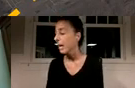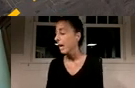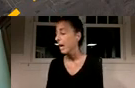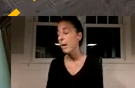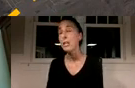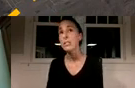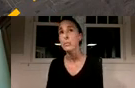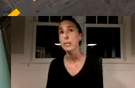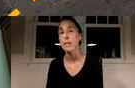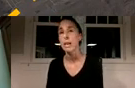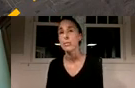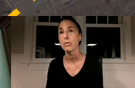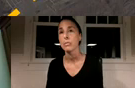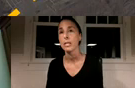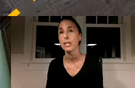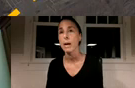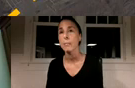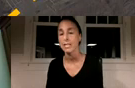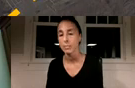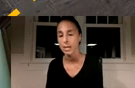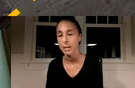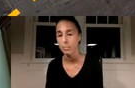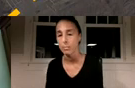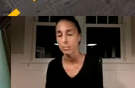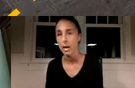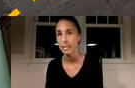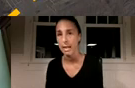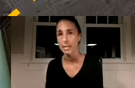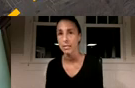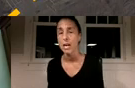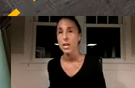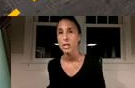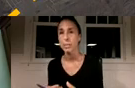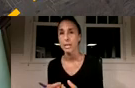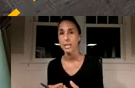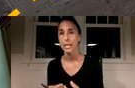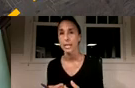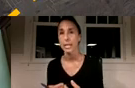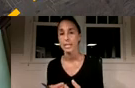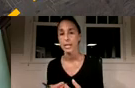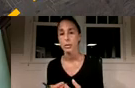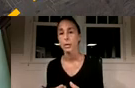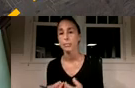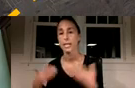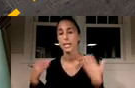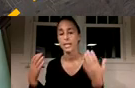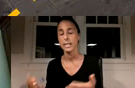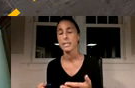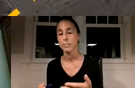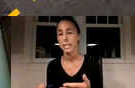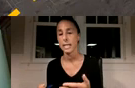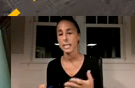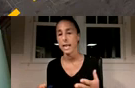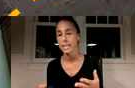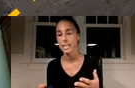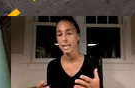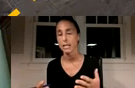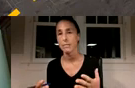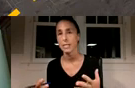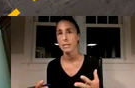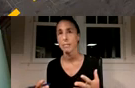happily. And also I just want to say, so in the comprehensive plan process, just because it gets incorporated into the